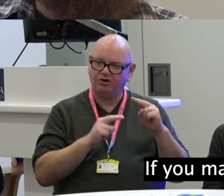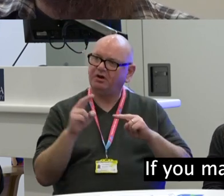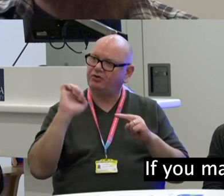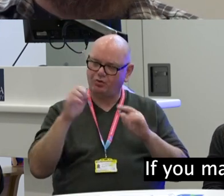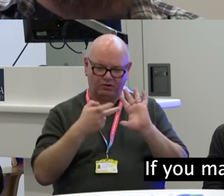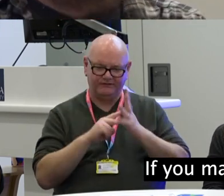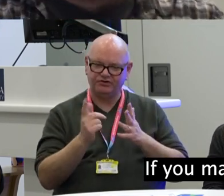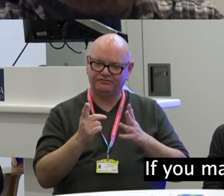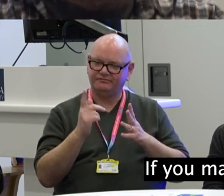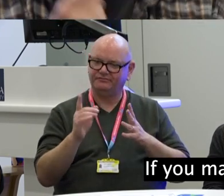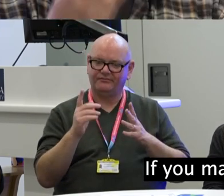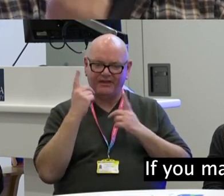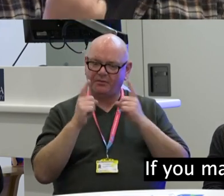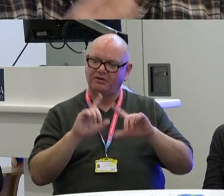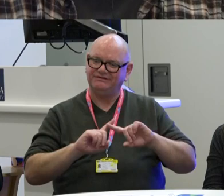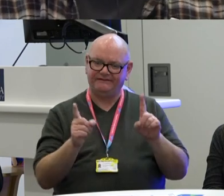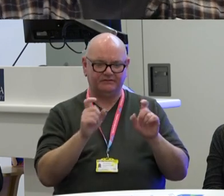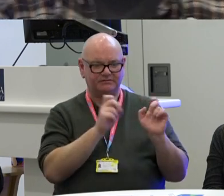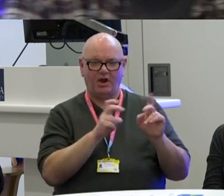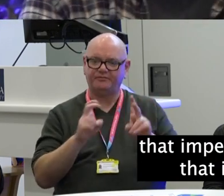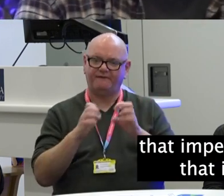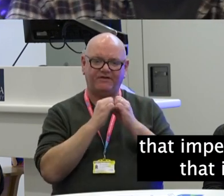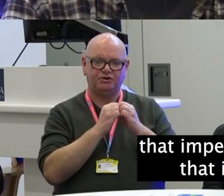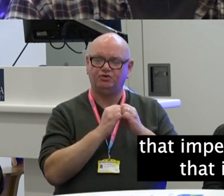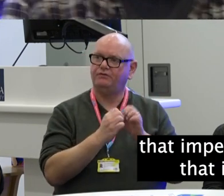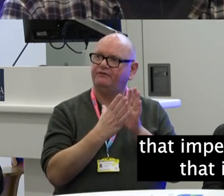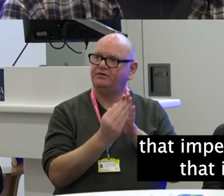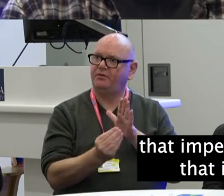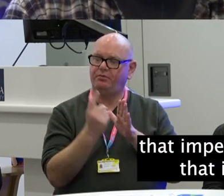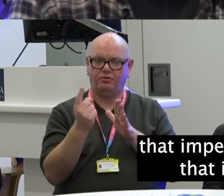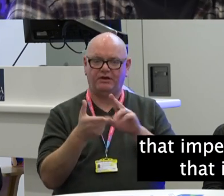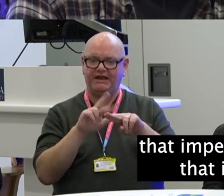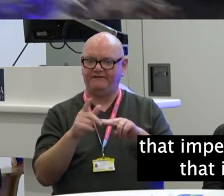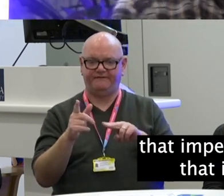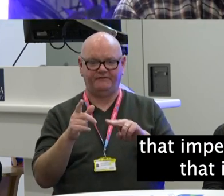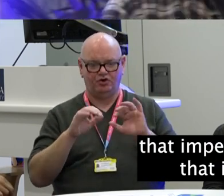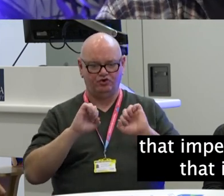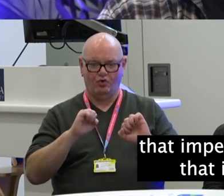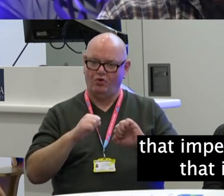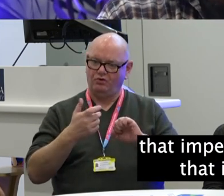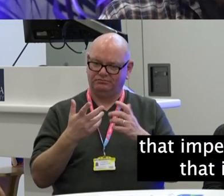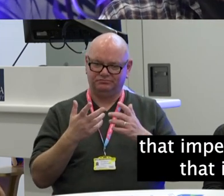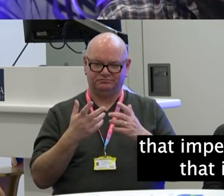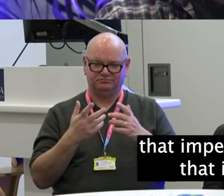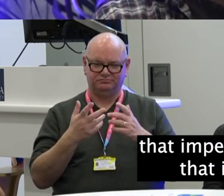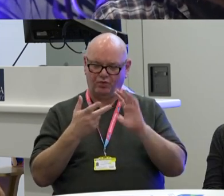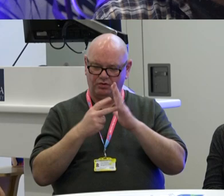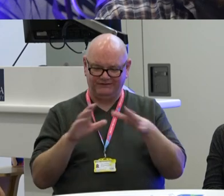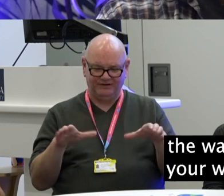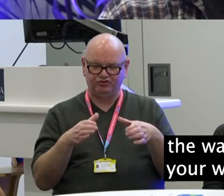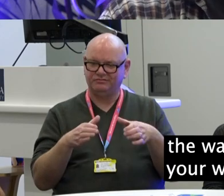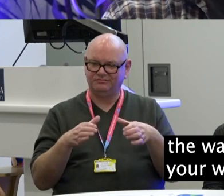against. If you make space in your kind of DNA for the idea that imperfection is part of a process, that it is an illegitimate outcome,